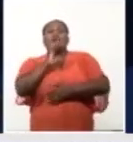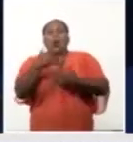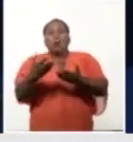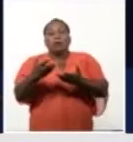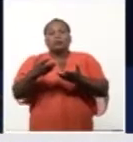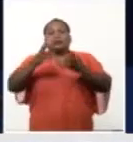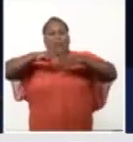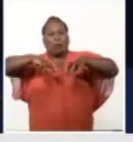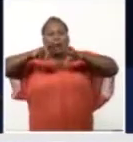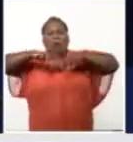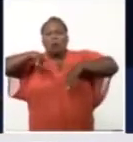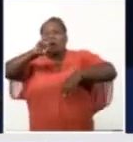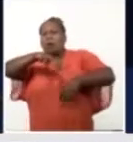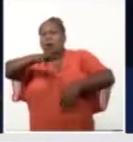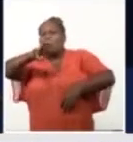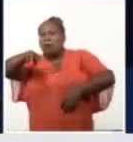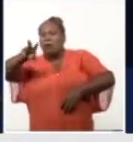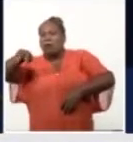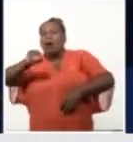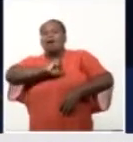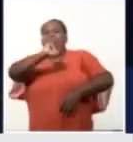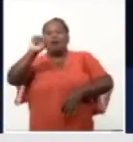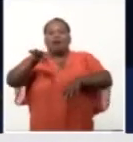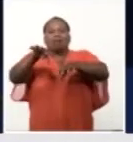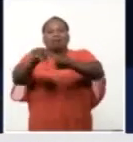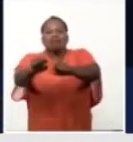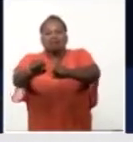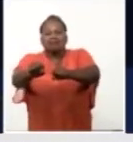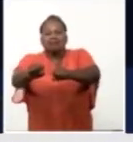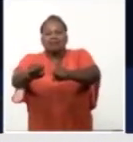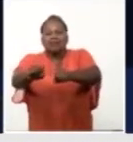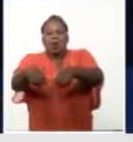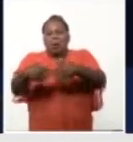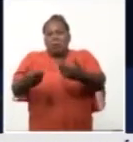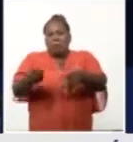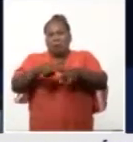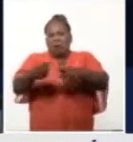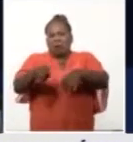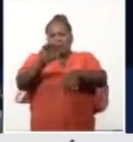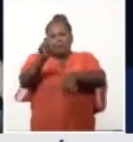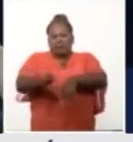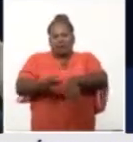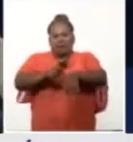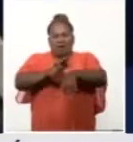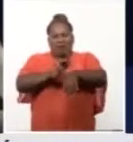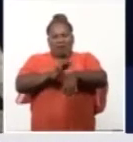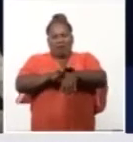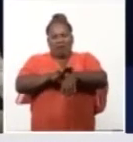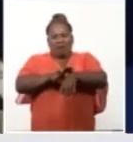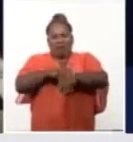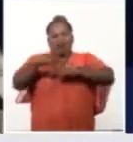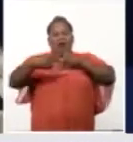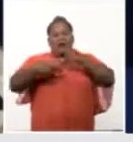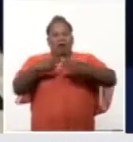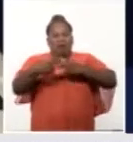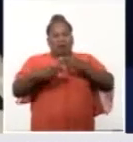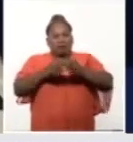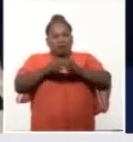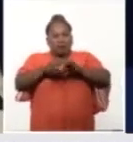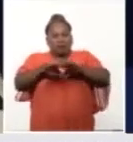cases. Obviously, at the moment of the diagnosis, the source is unknown, but the study continues in the effort